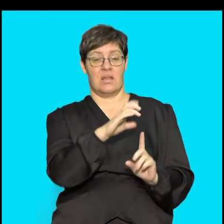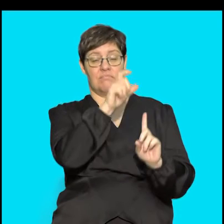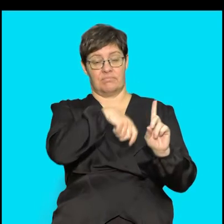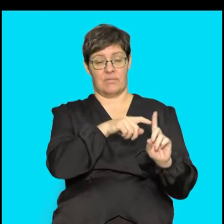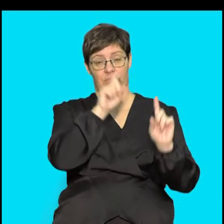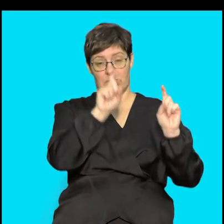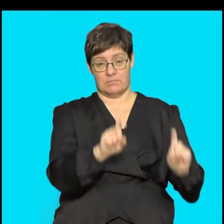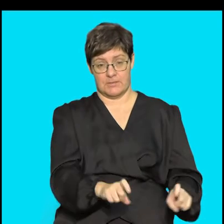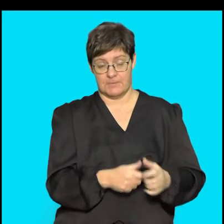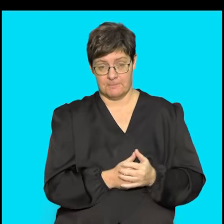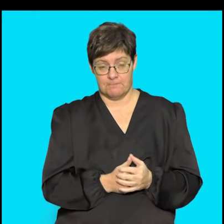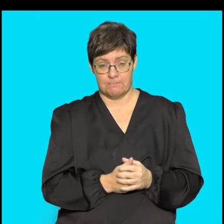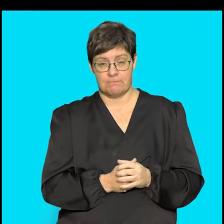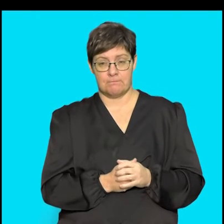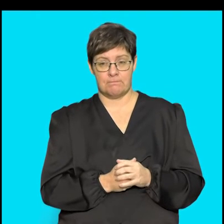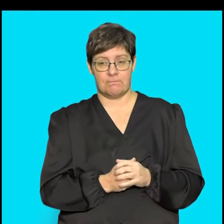Chatelier.